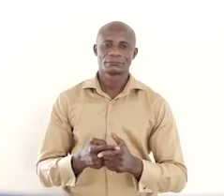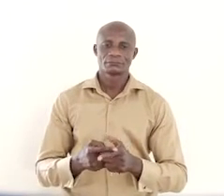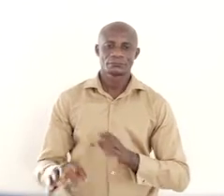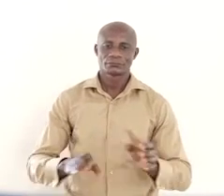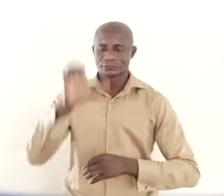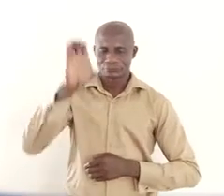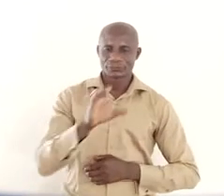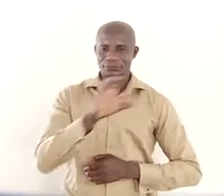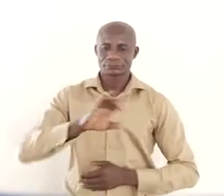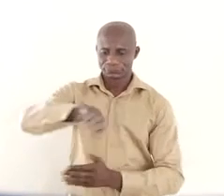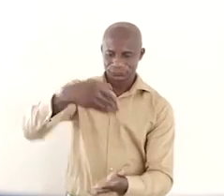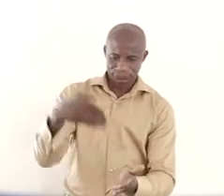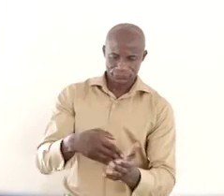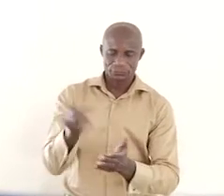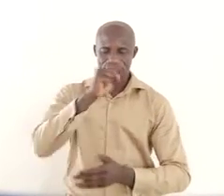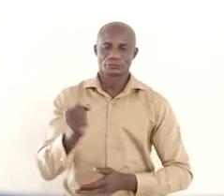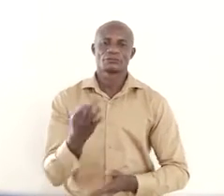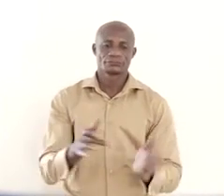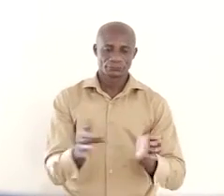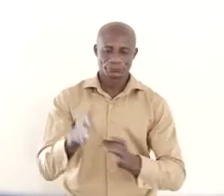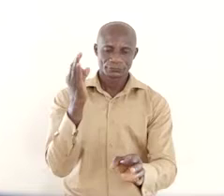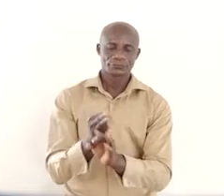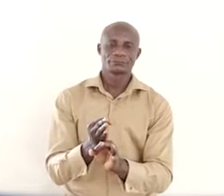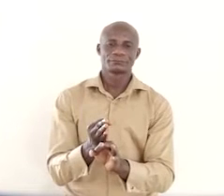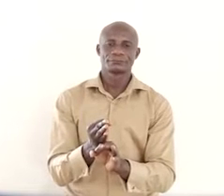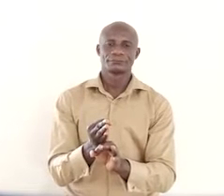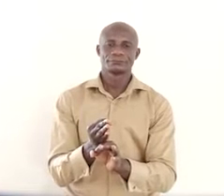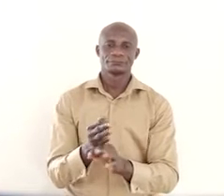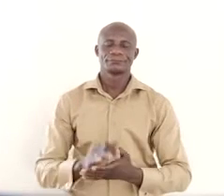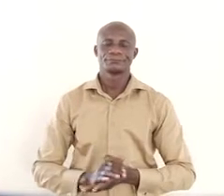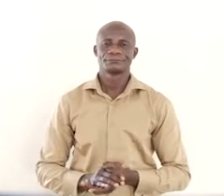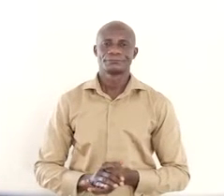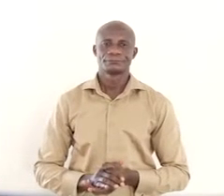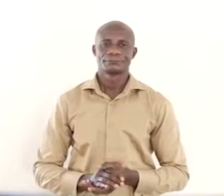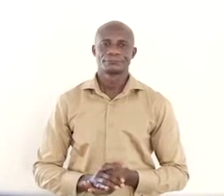Christian, why does the cross remain the central symbol of the Christian faith?